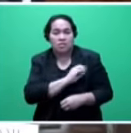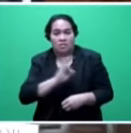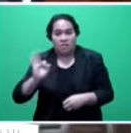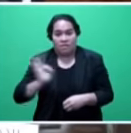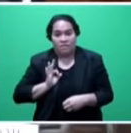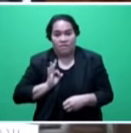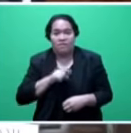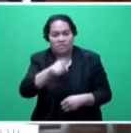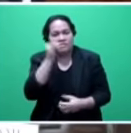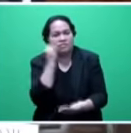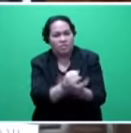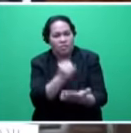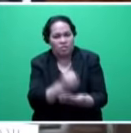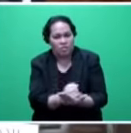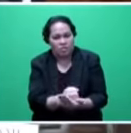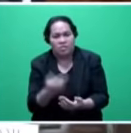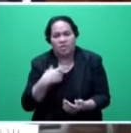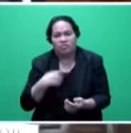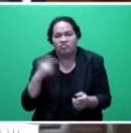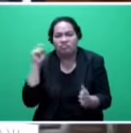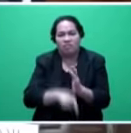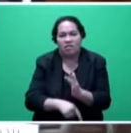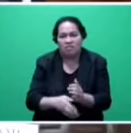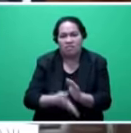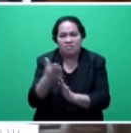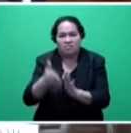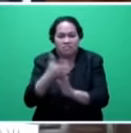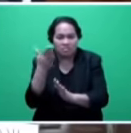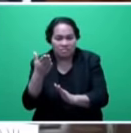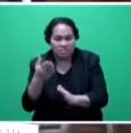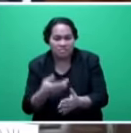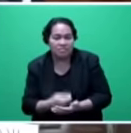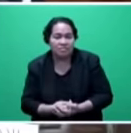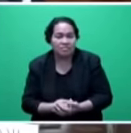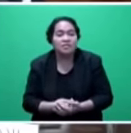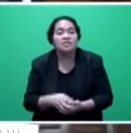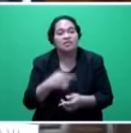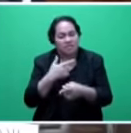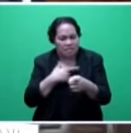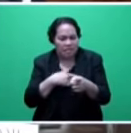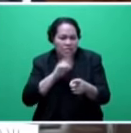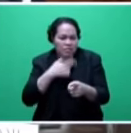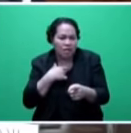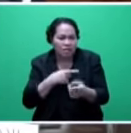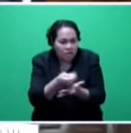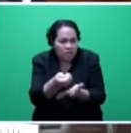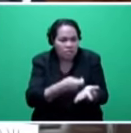the Honourable Prime Minister will agree with that statement, which leads inevitably to